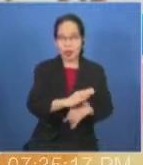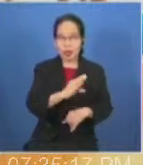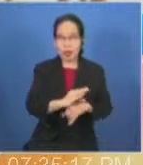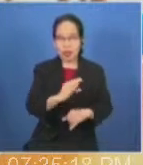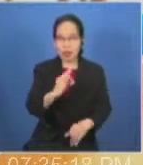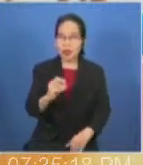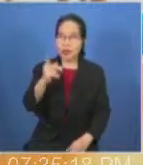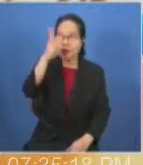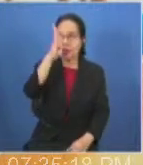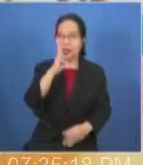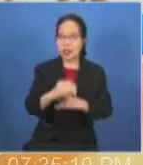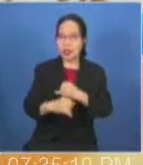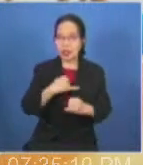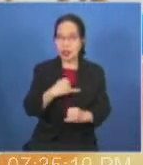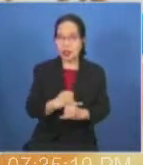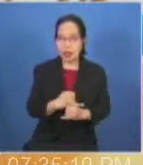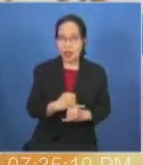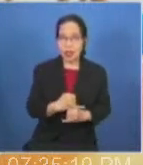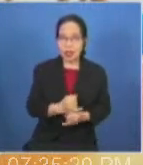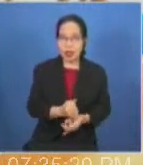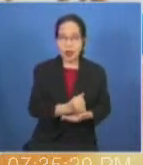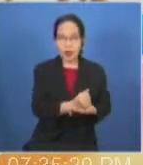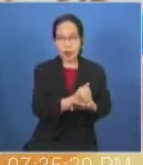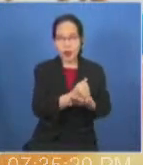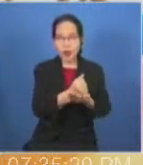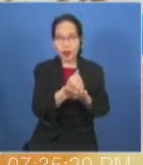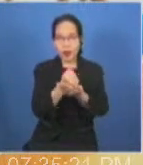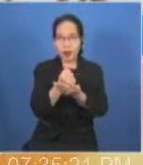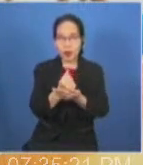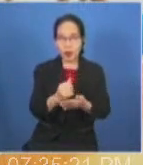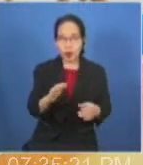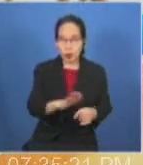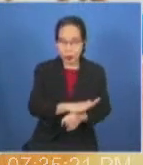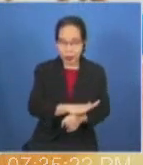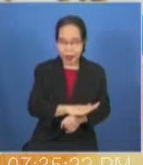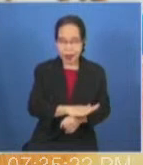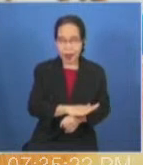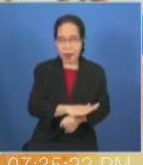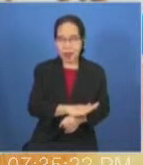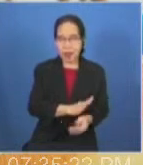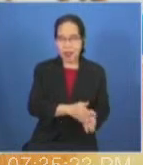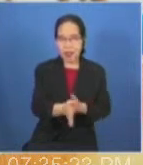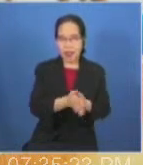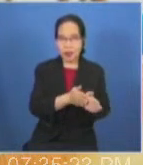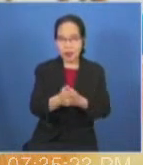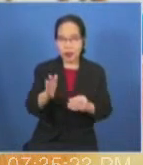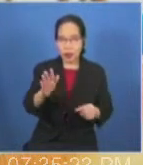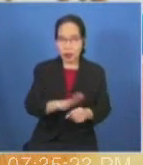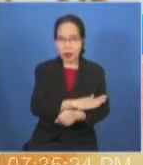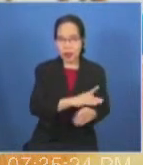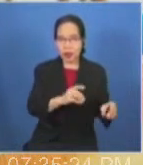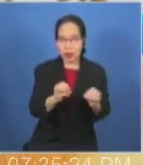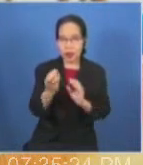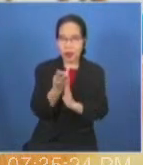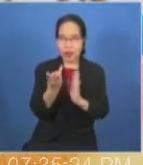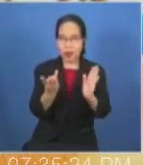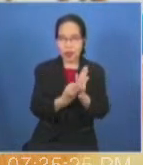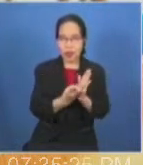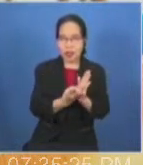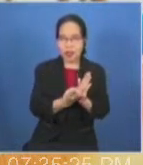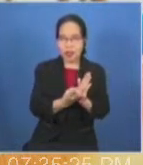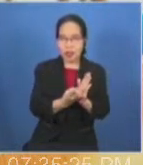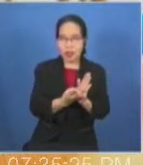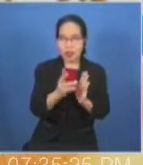Church of God International are striving to help one another to do, so that we can fulfill